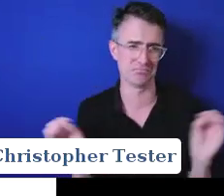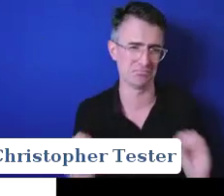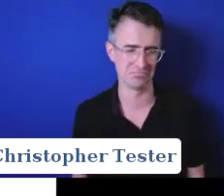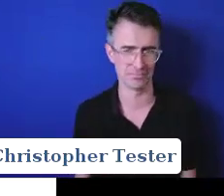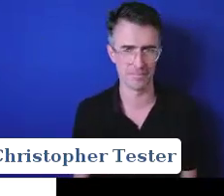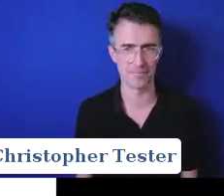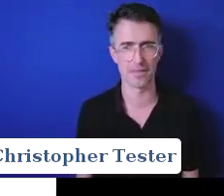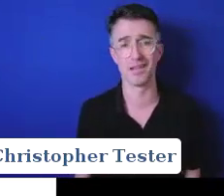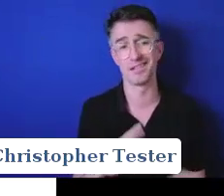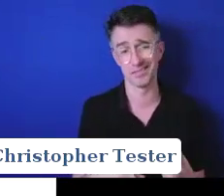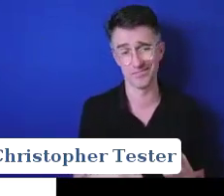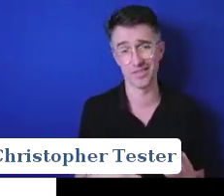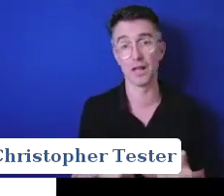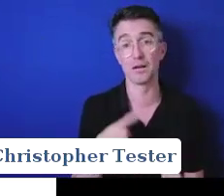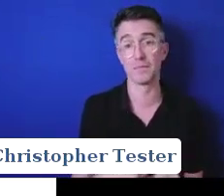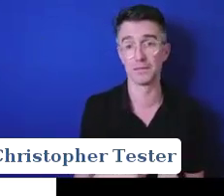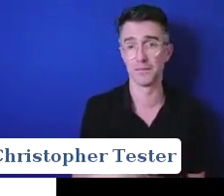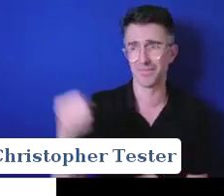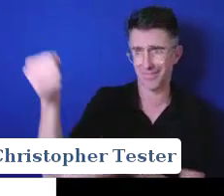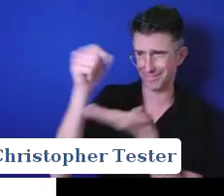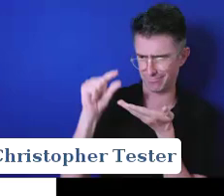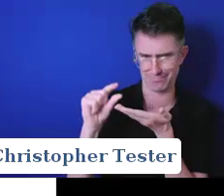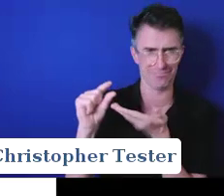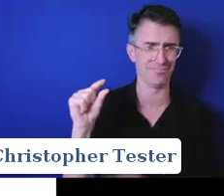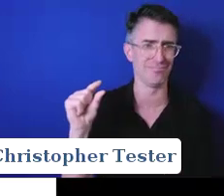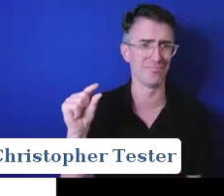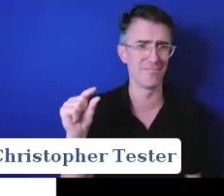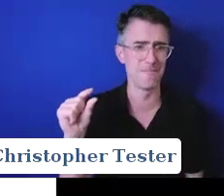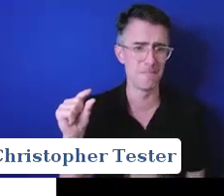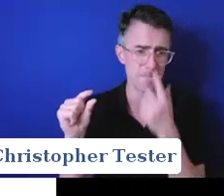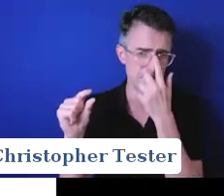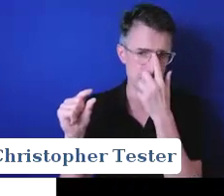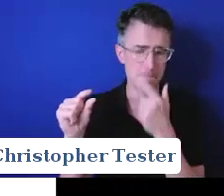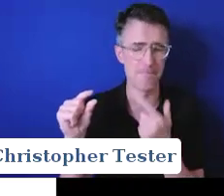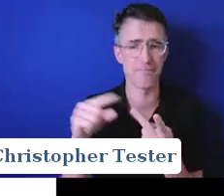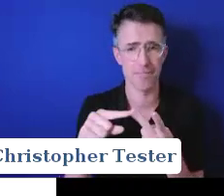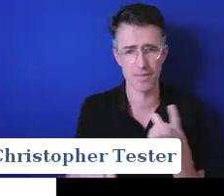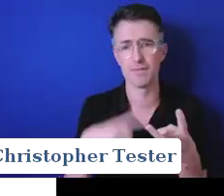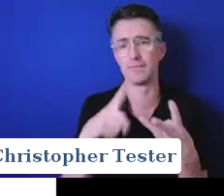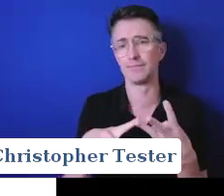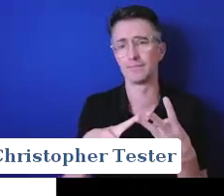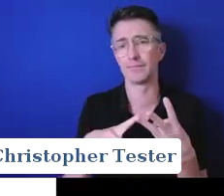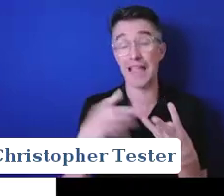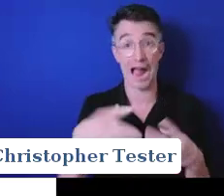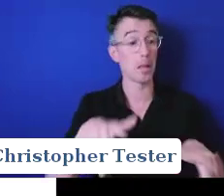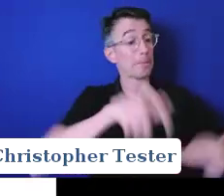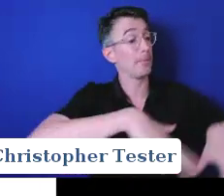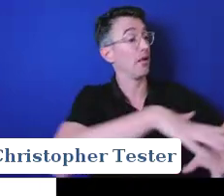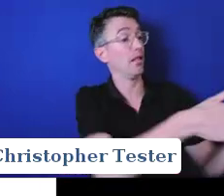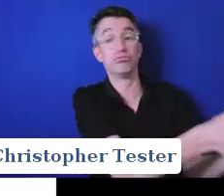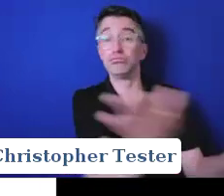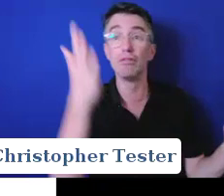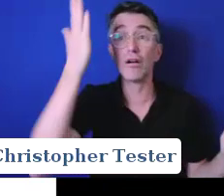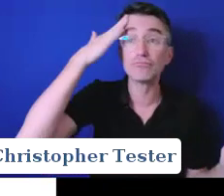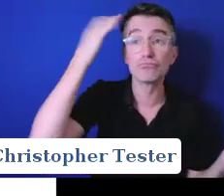are also limited, and the lack of community awareness and communication channels on disability identification